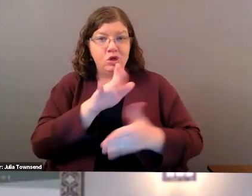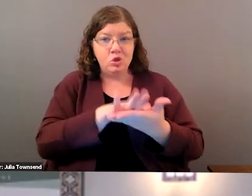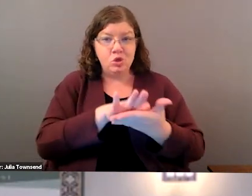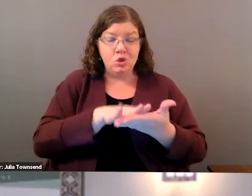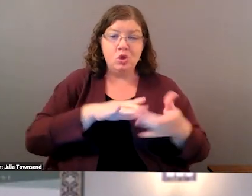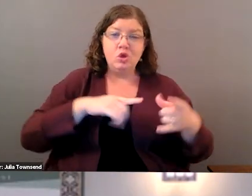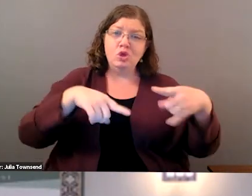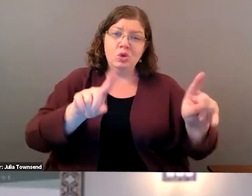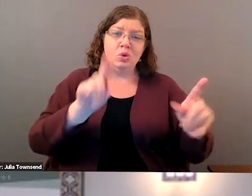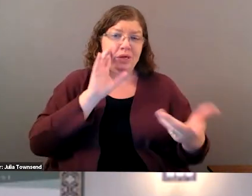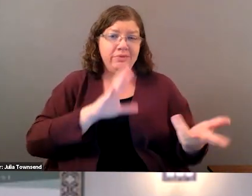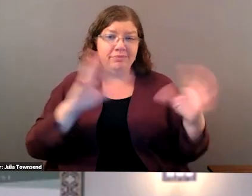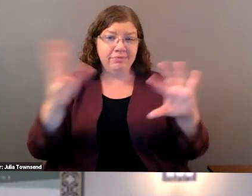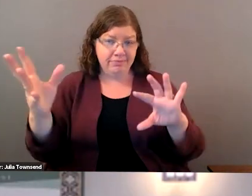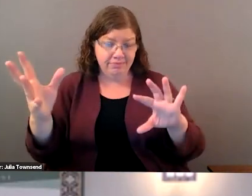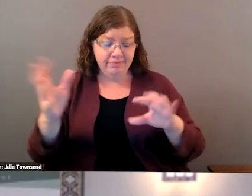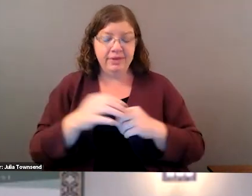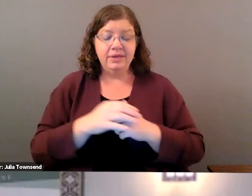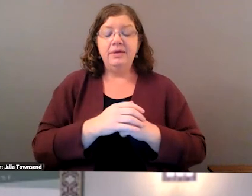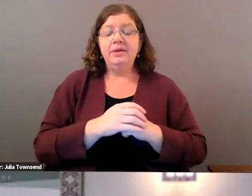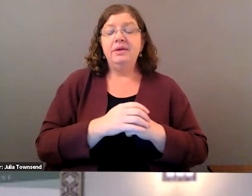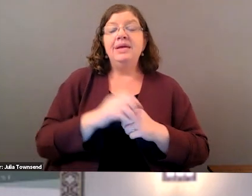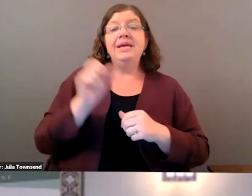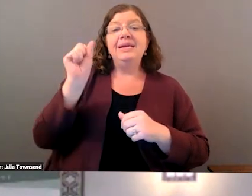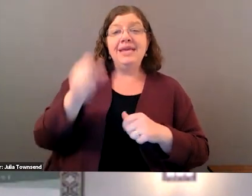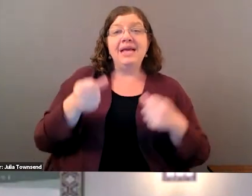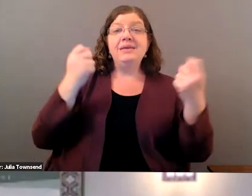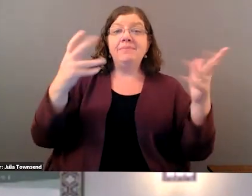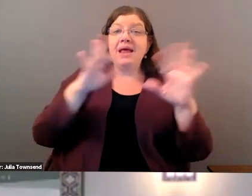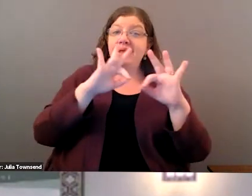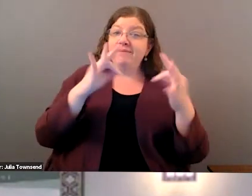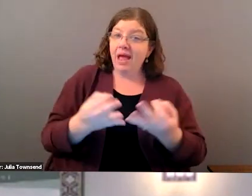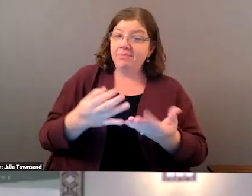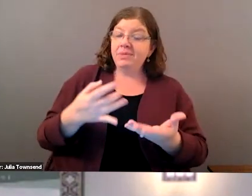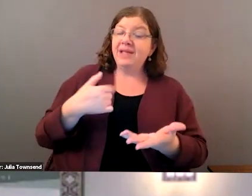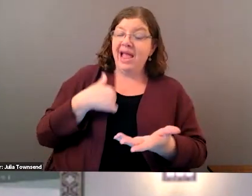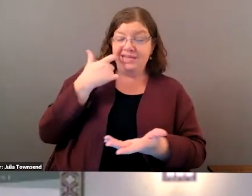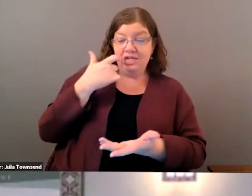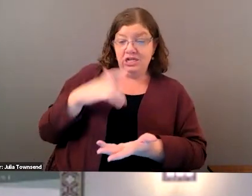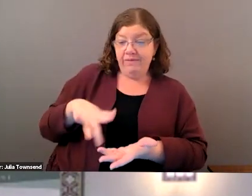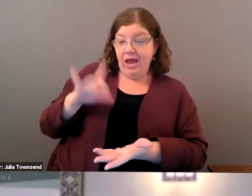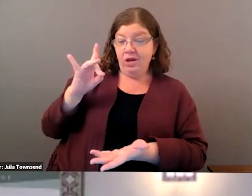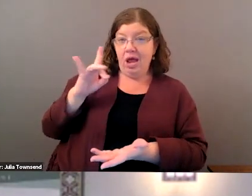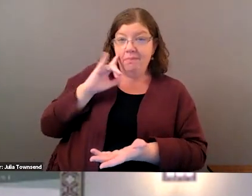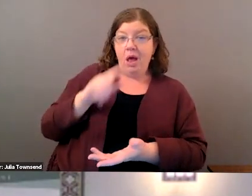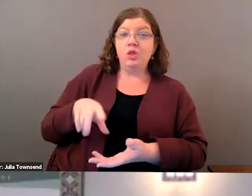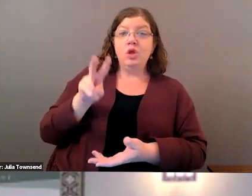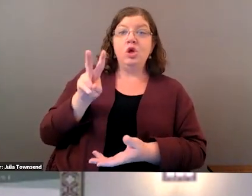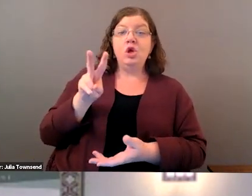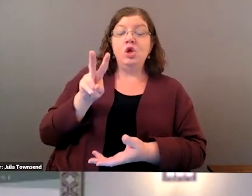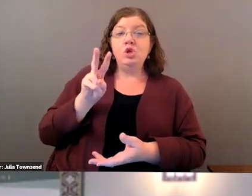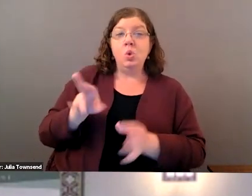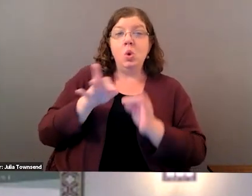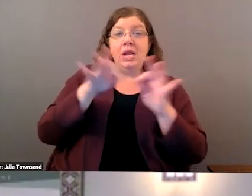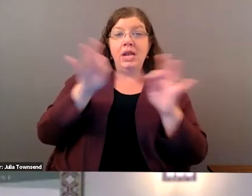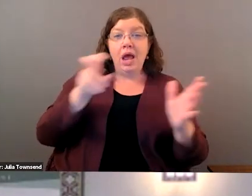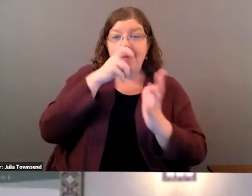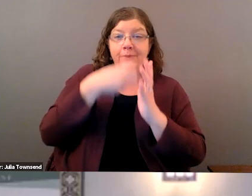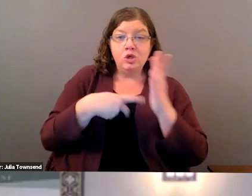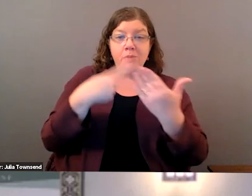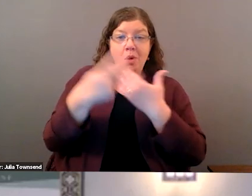times. Yet, many families and I have just found out about the dual immersion program that McKinley wants to